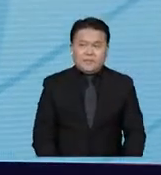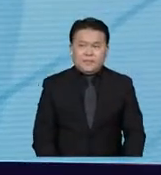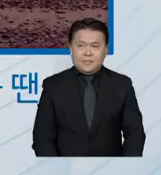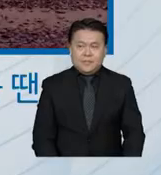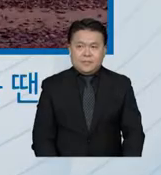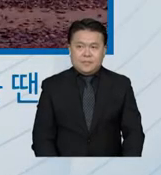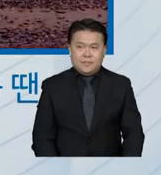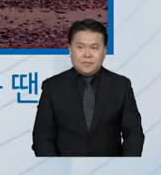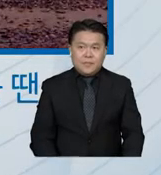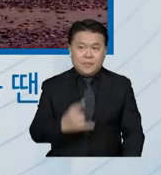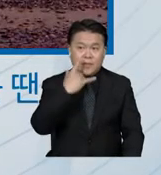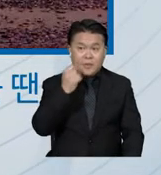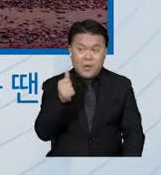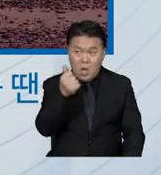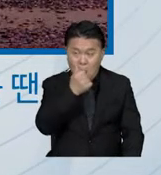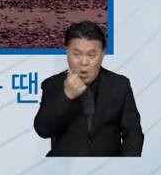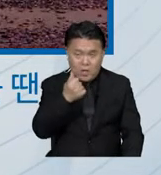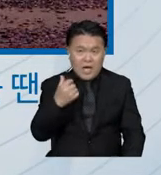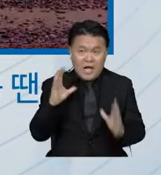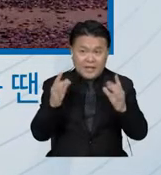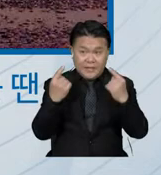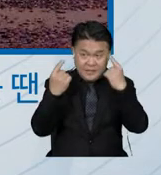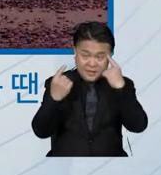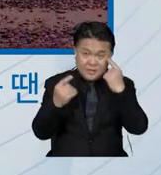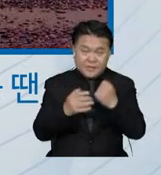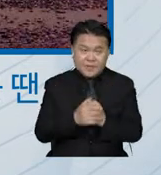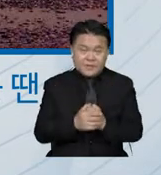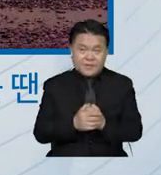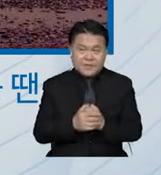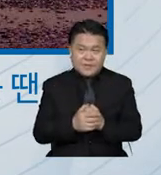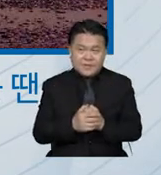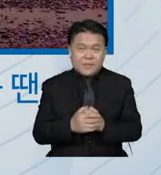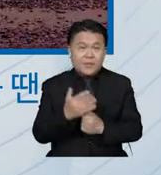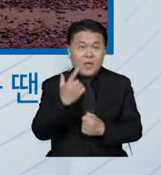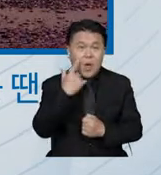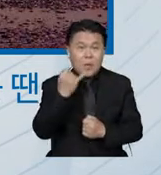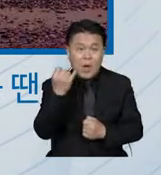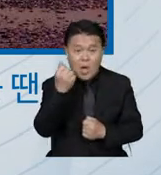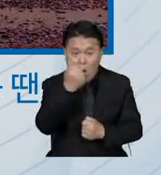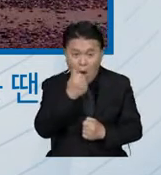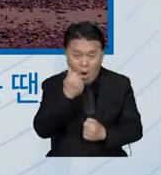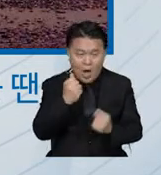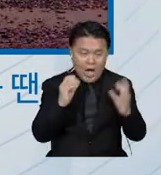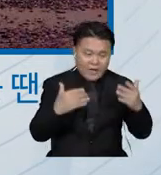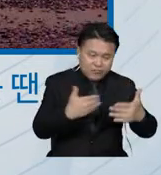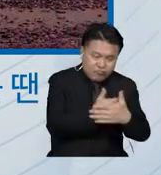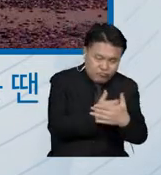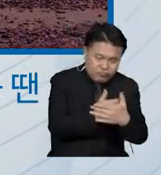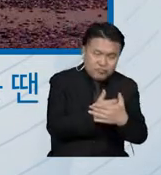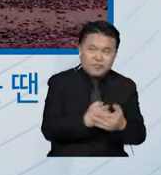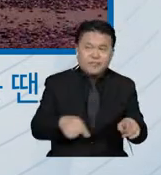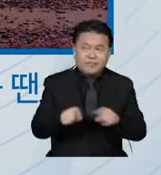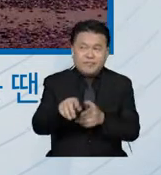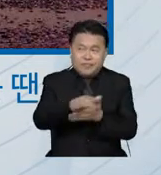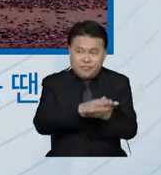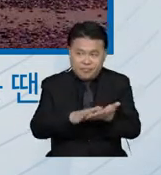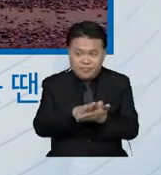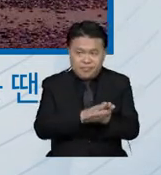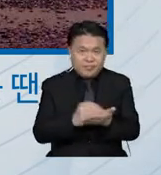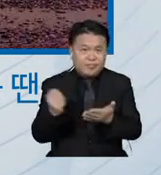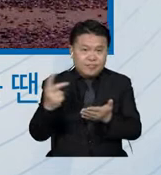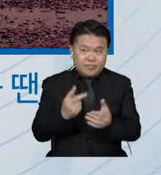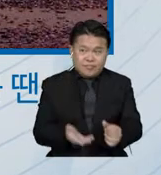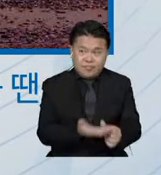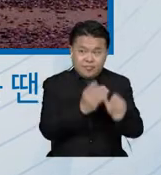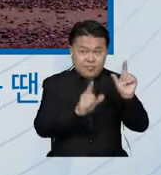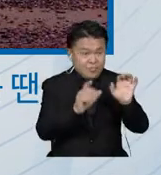mother bear and her cubs. Nothing can warm the heart more as she cuddles, plays with, and nurtures her